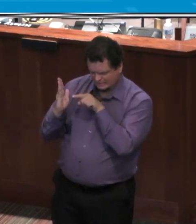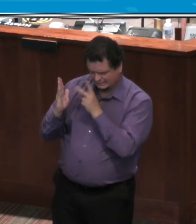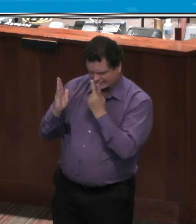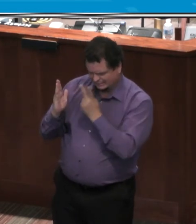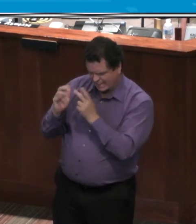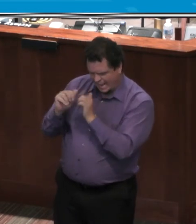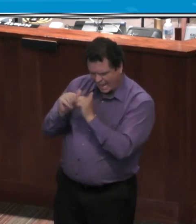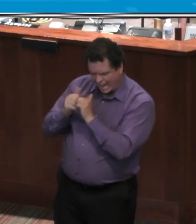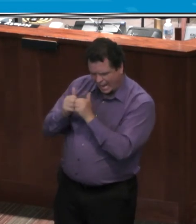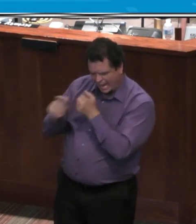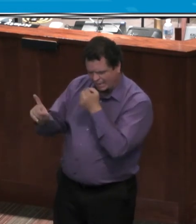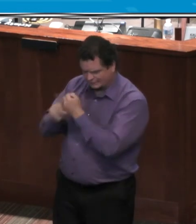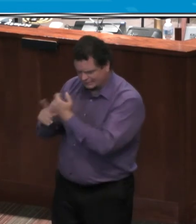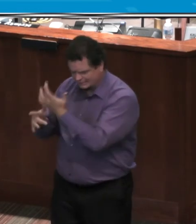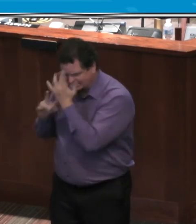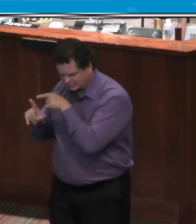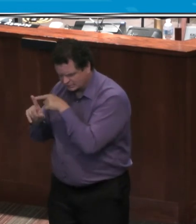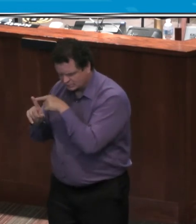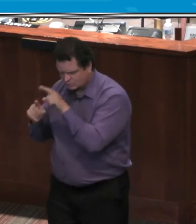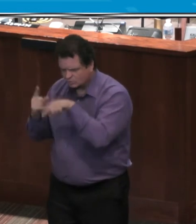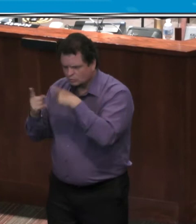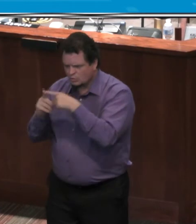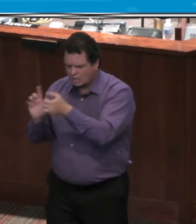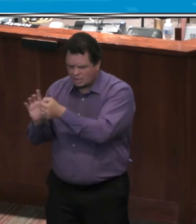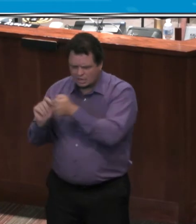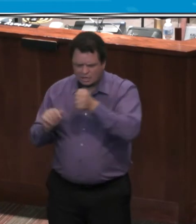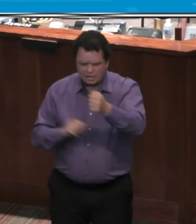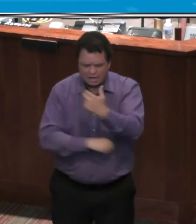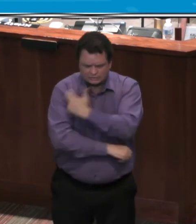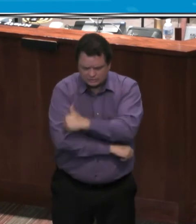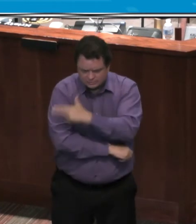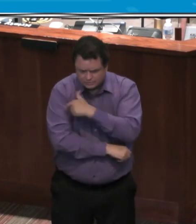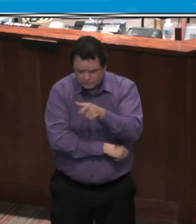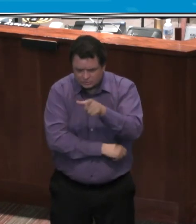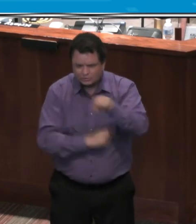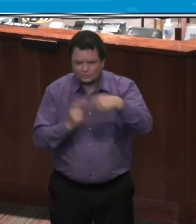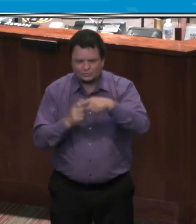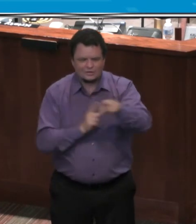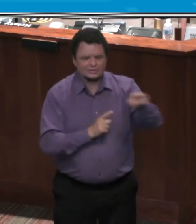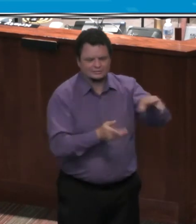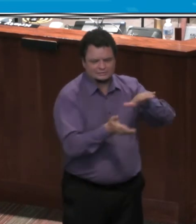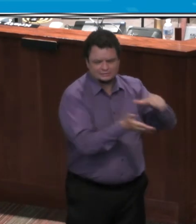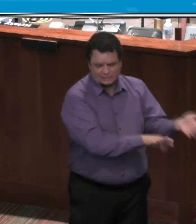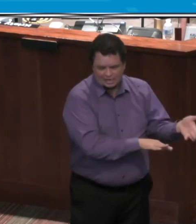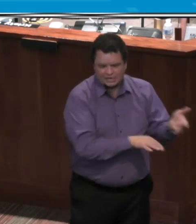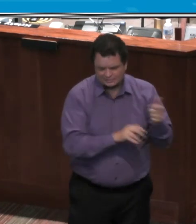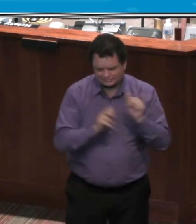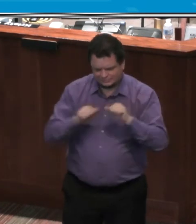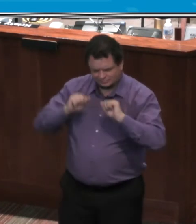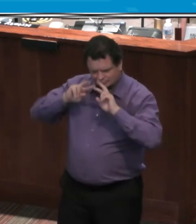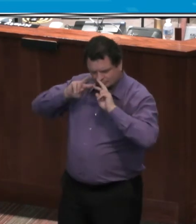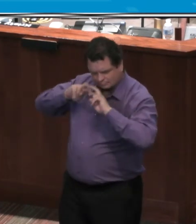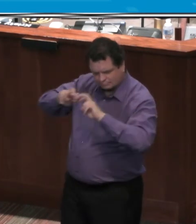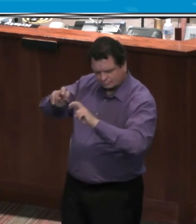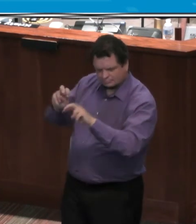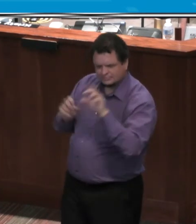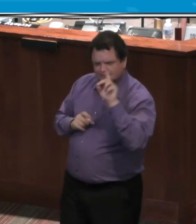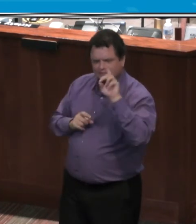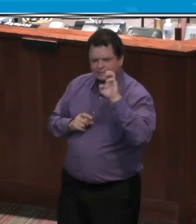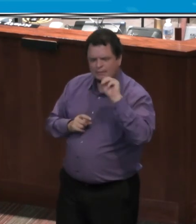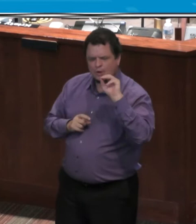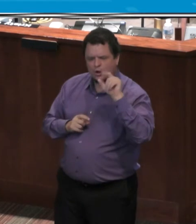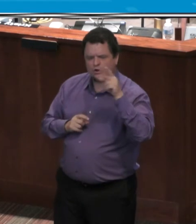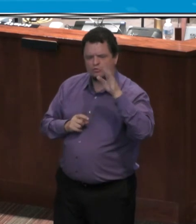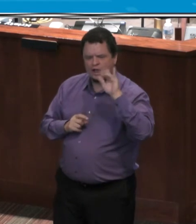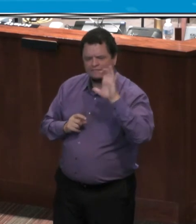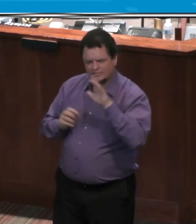can interact, for instance, with the graphic, and you can, just by visual inspection, you can actually